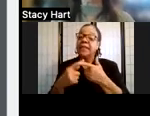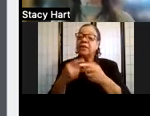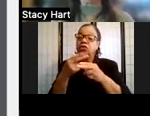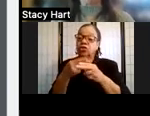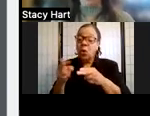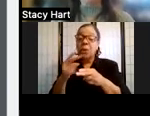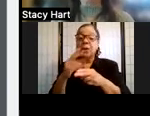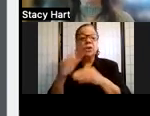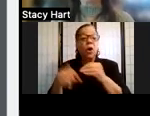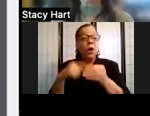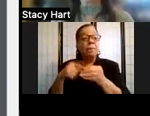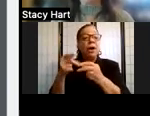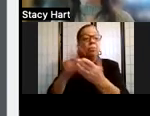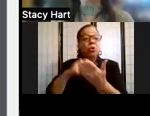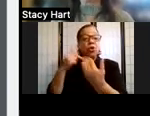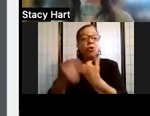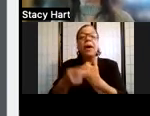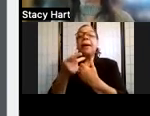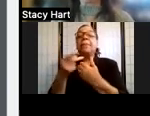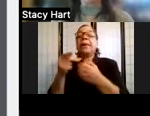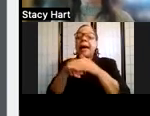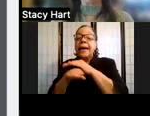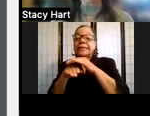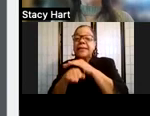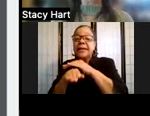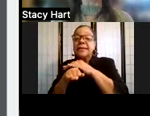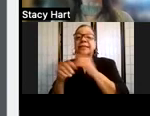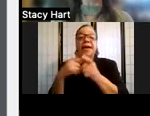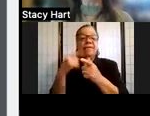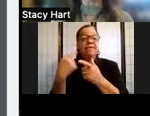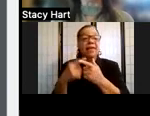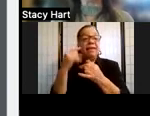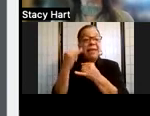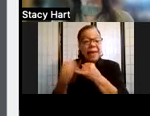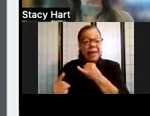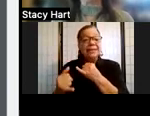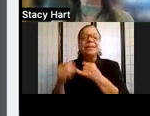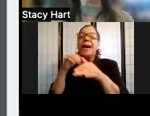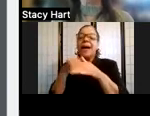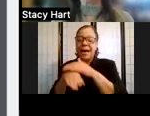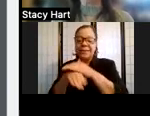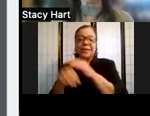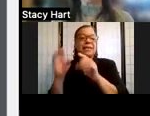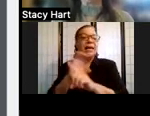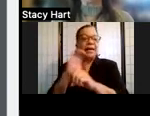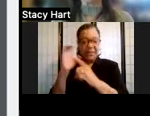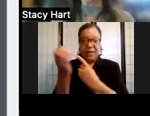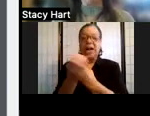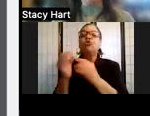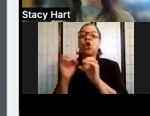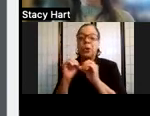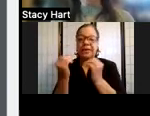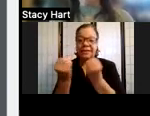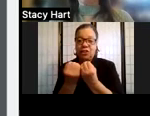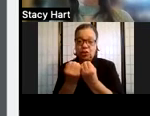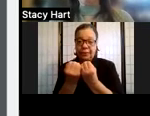and facility access, and then we will end with access specifically in cultural